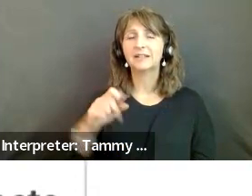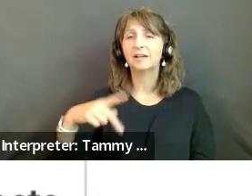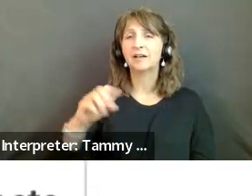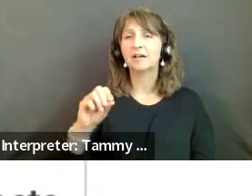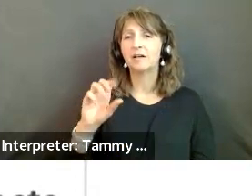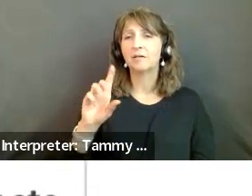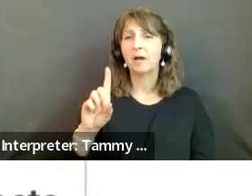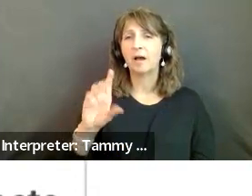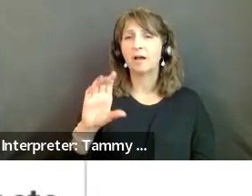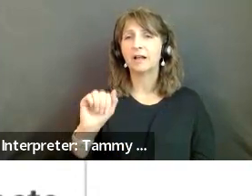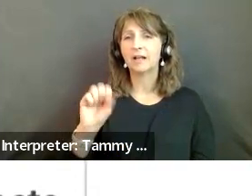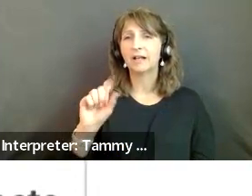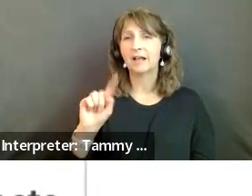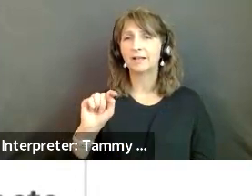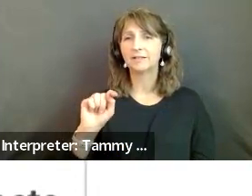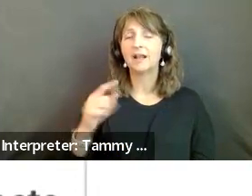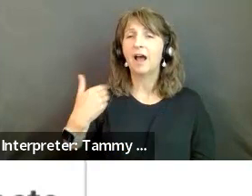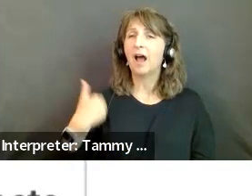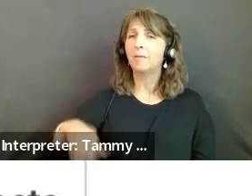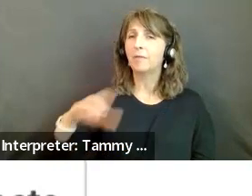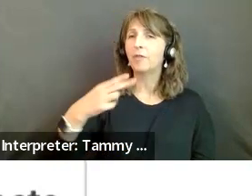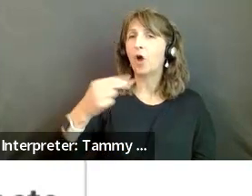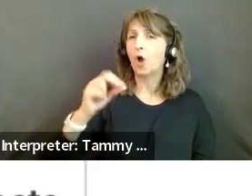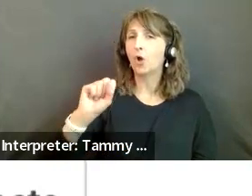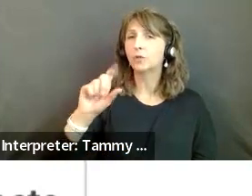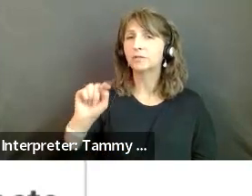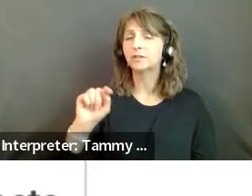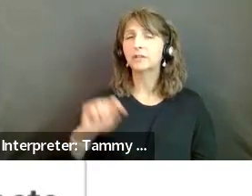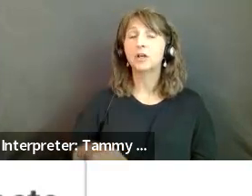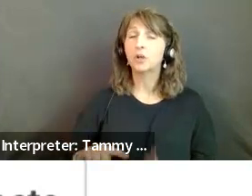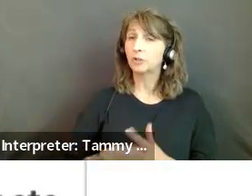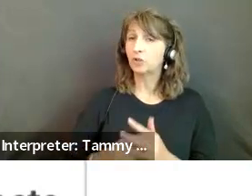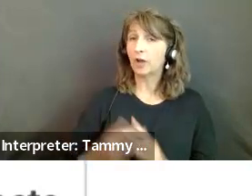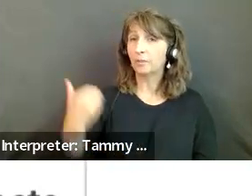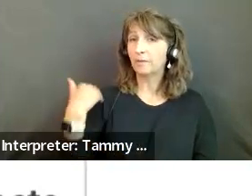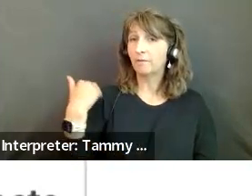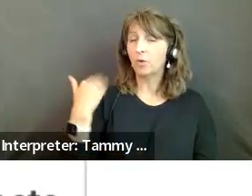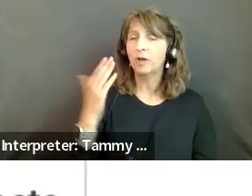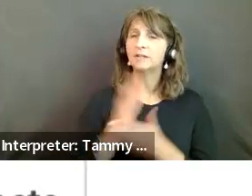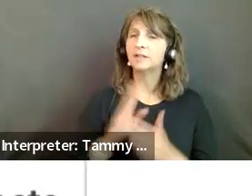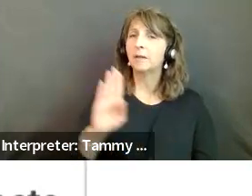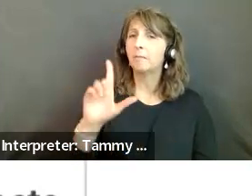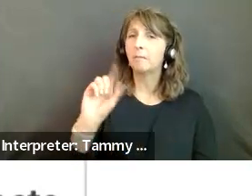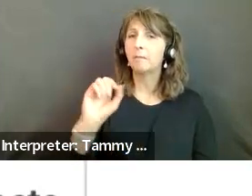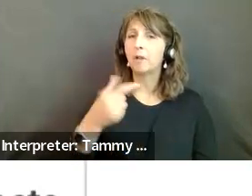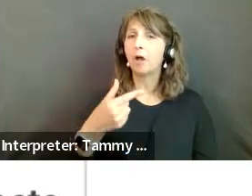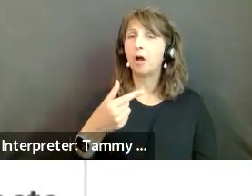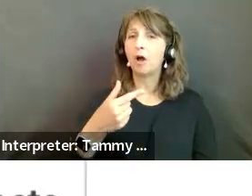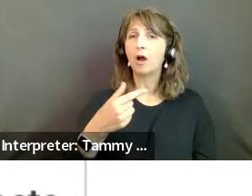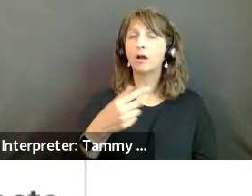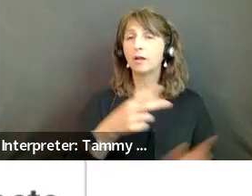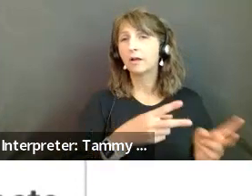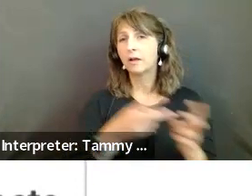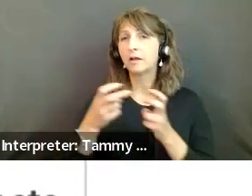that. It started out as taking some of our existing blog pieces and turning them into